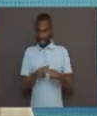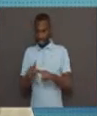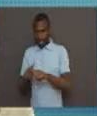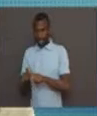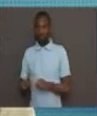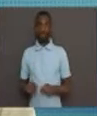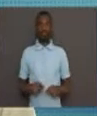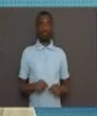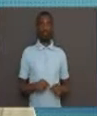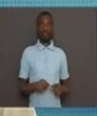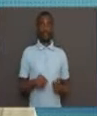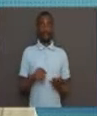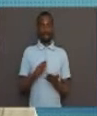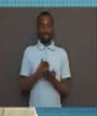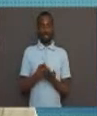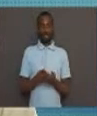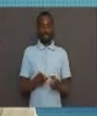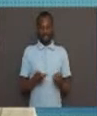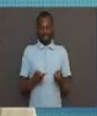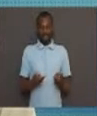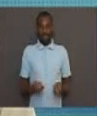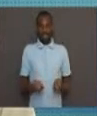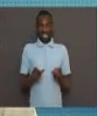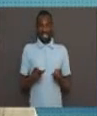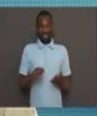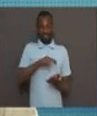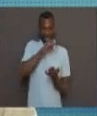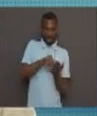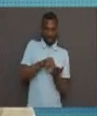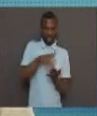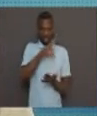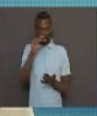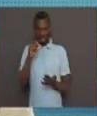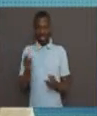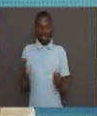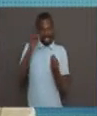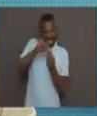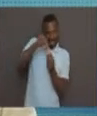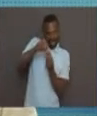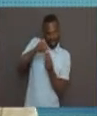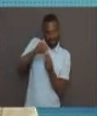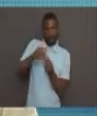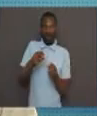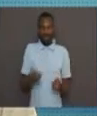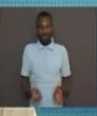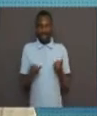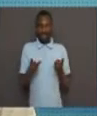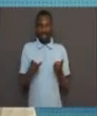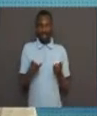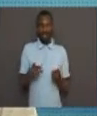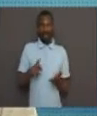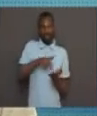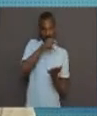difference between the mass of the nucleus and the sum of the masses